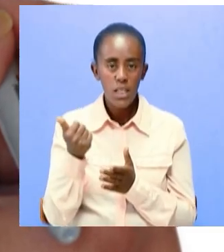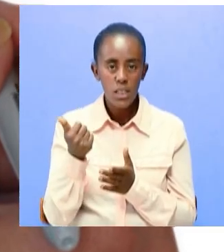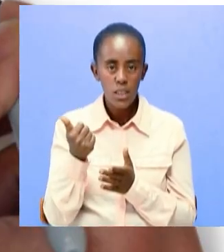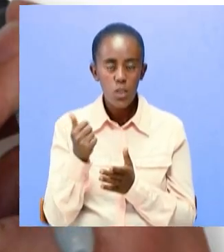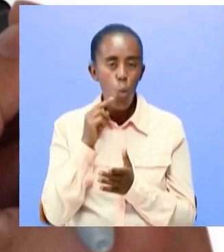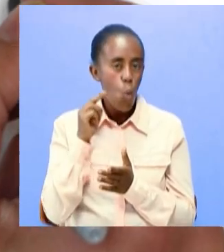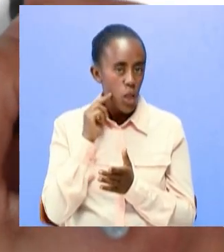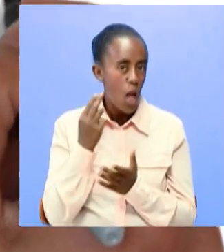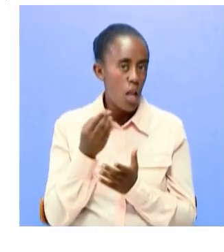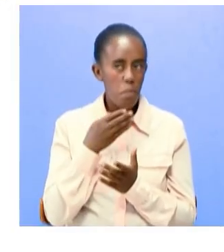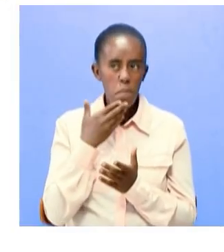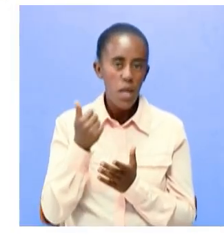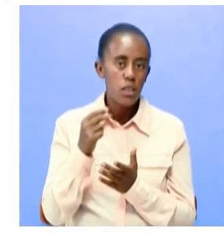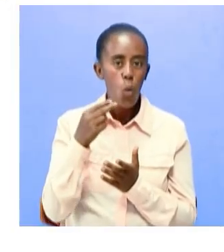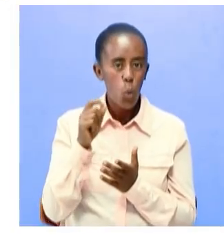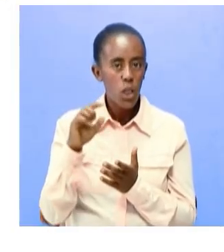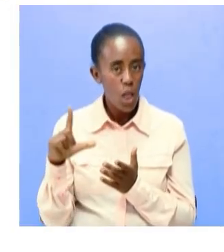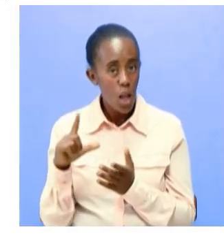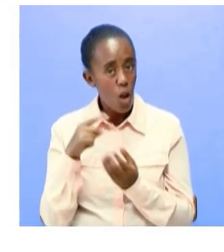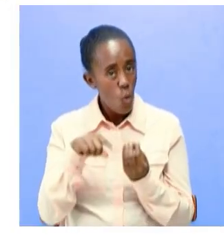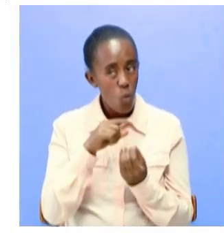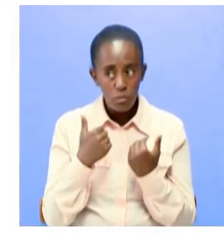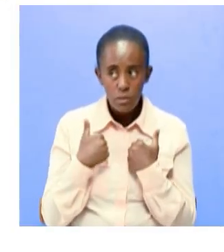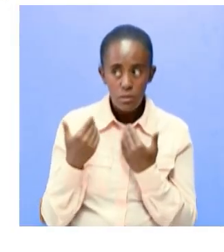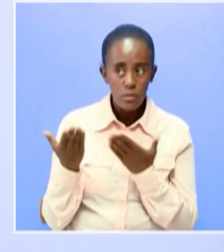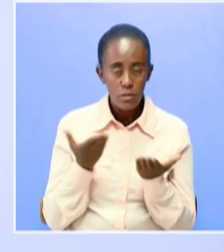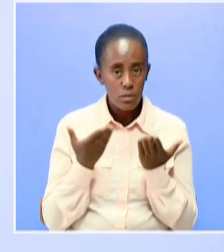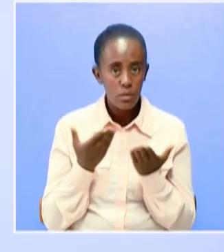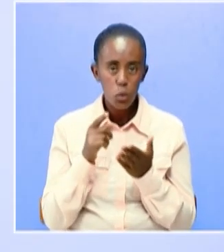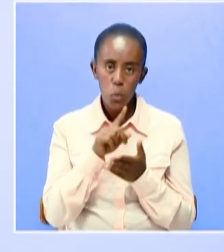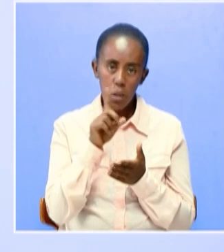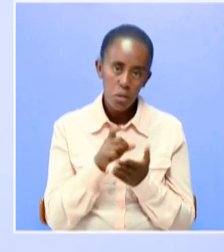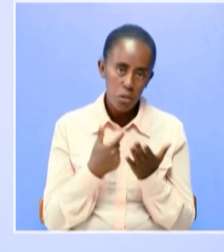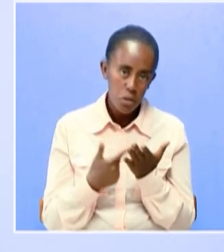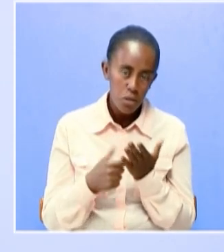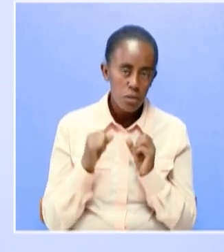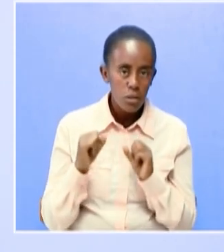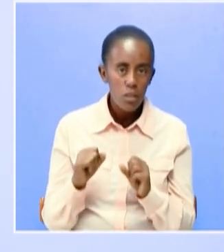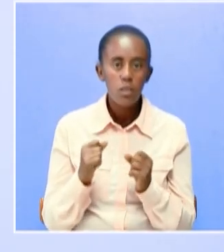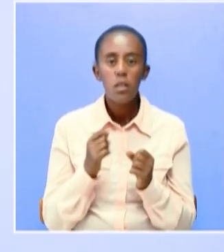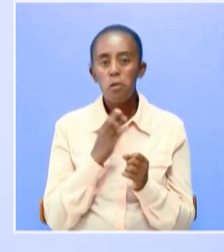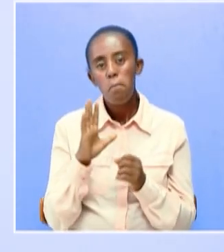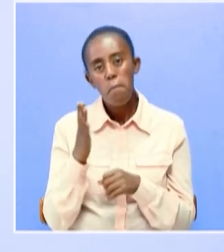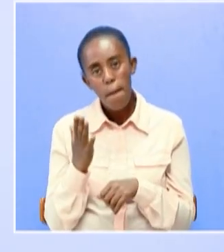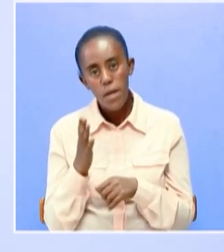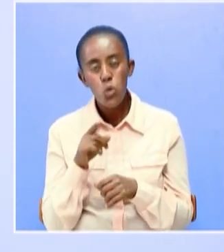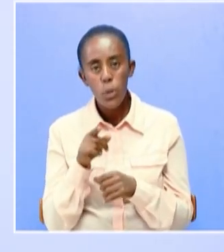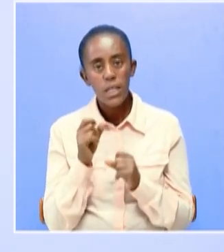best hotel, maybe. The best hotel around here. You can ask in such ways. And also maybe you can say,